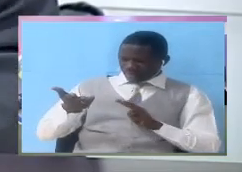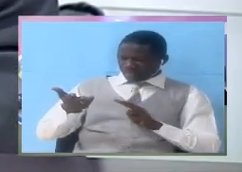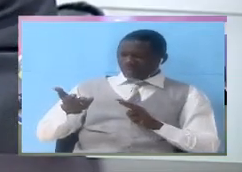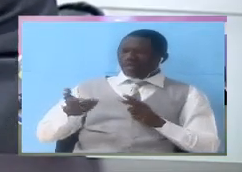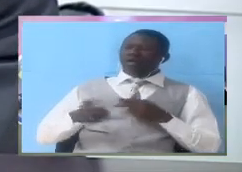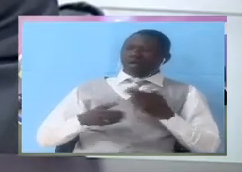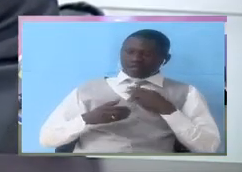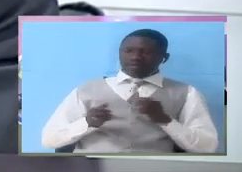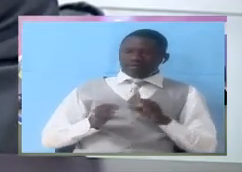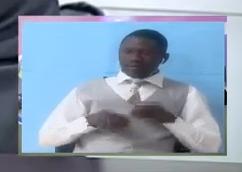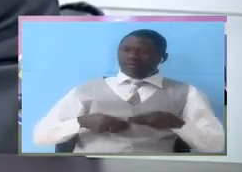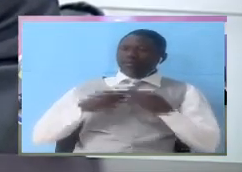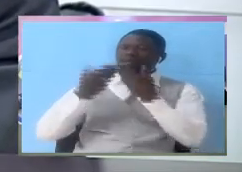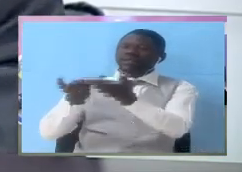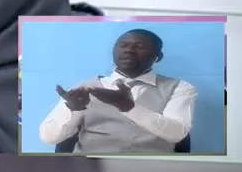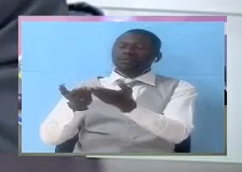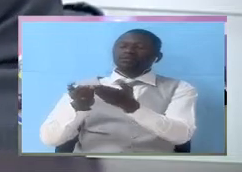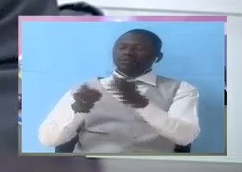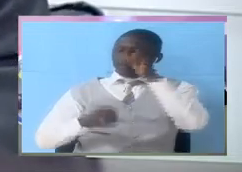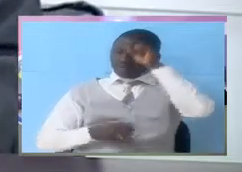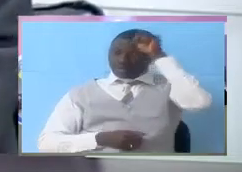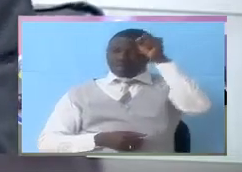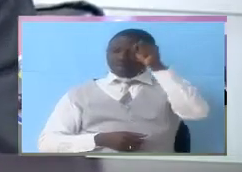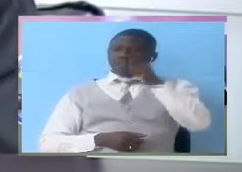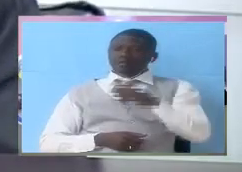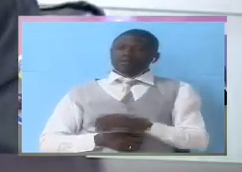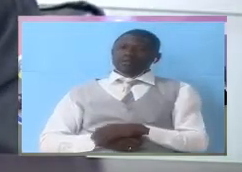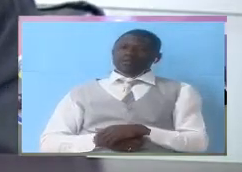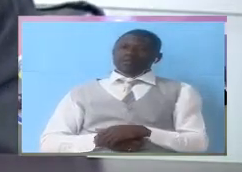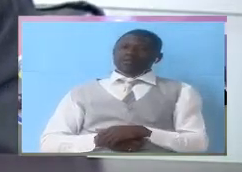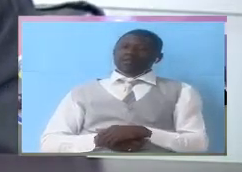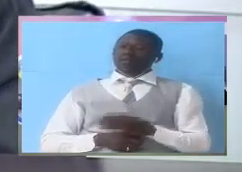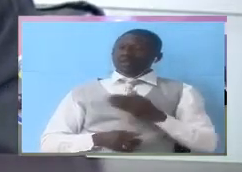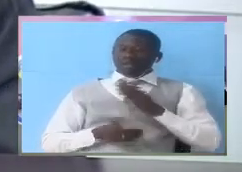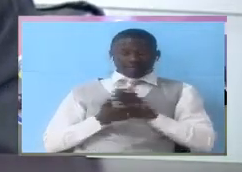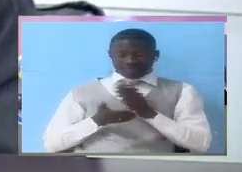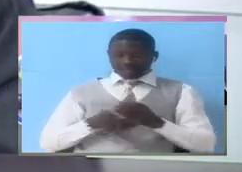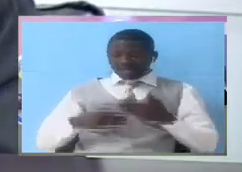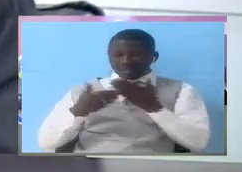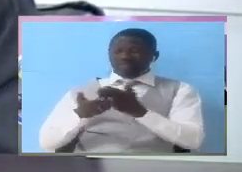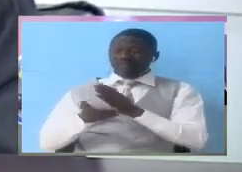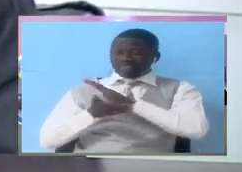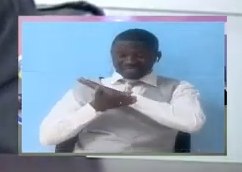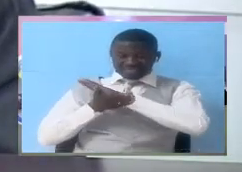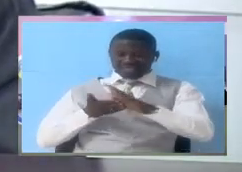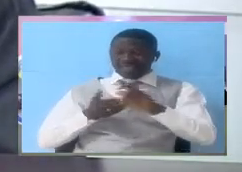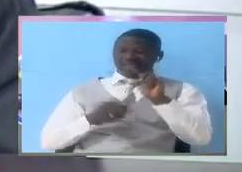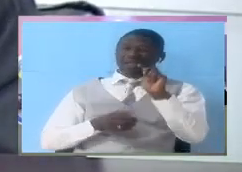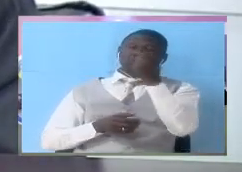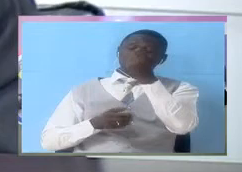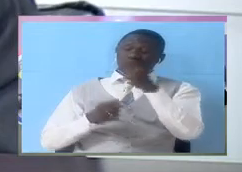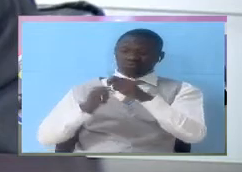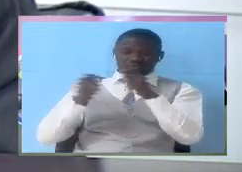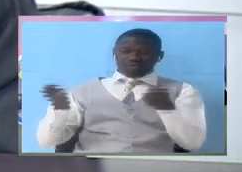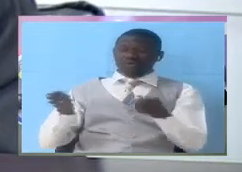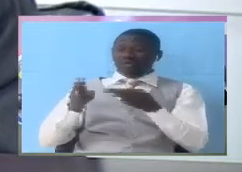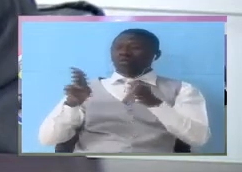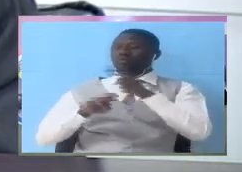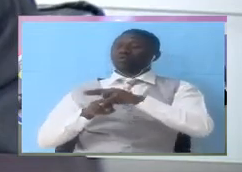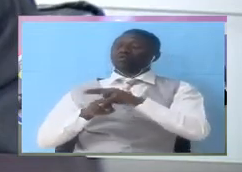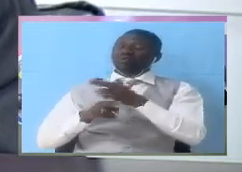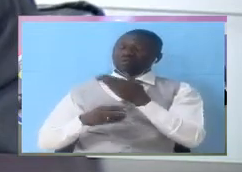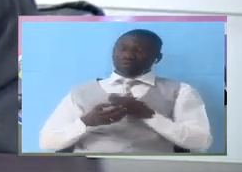to the president, I was already giving him stale news. Bu koy fe nak lego legi nak say buma joté bata xel yoy nonu